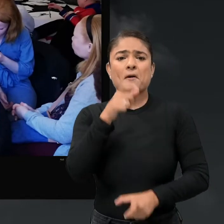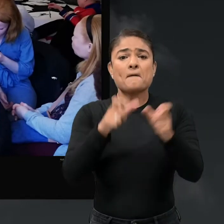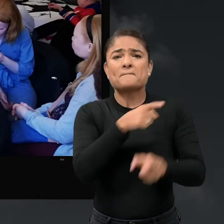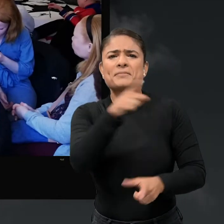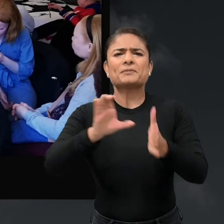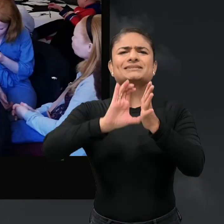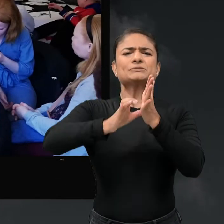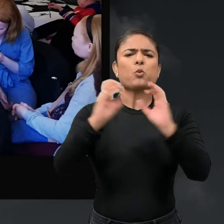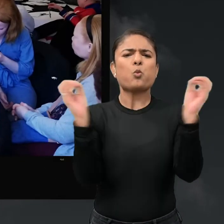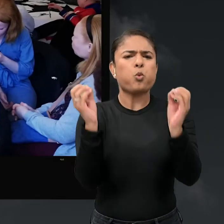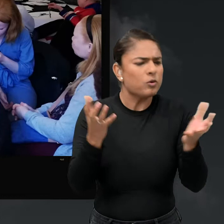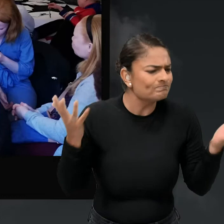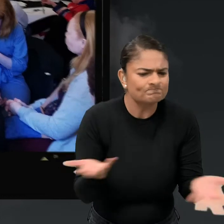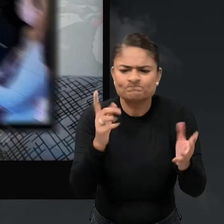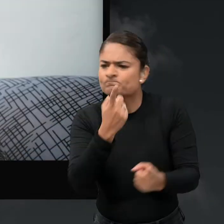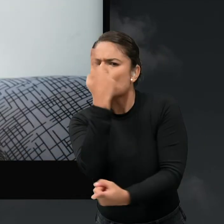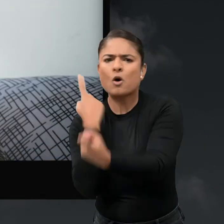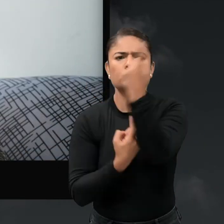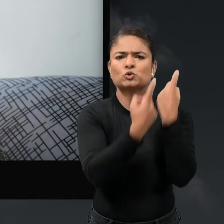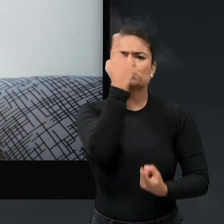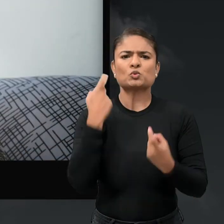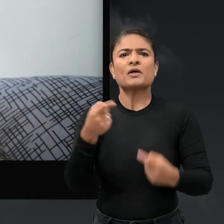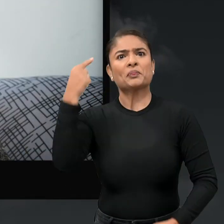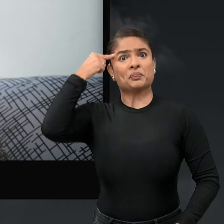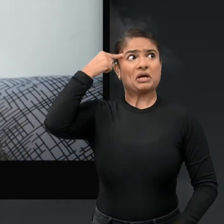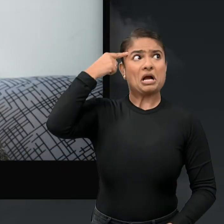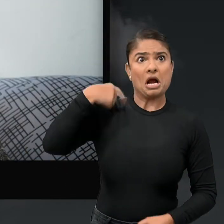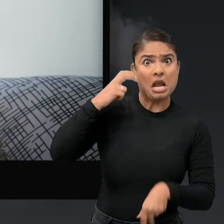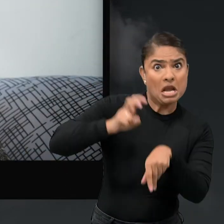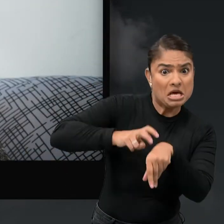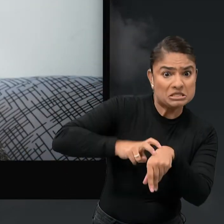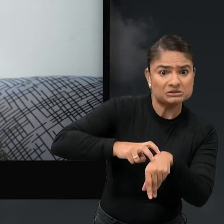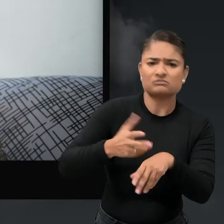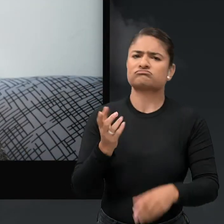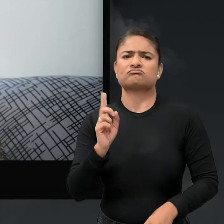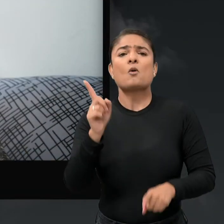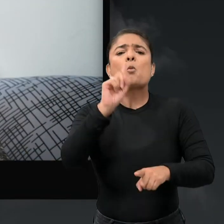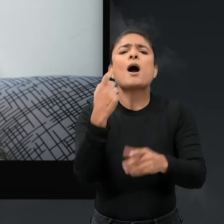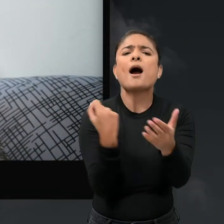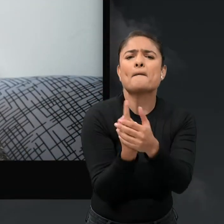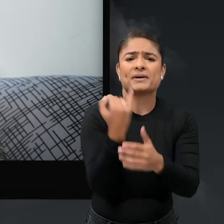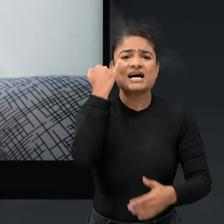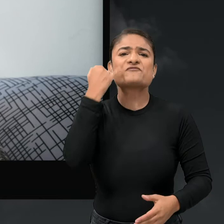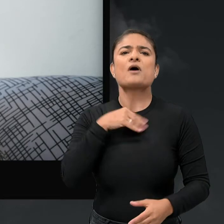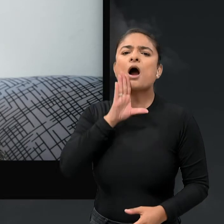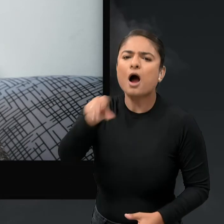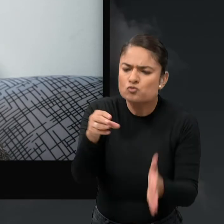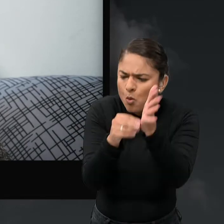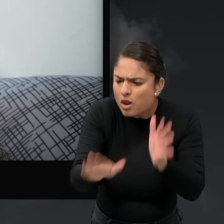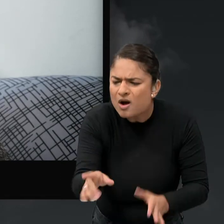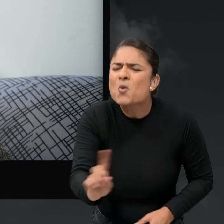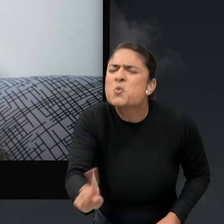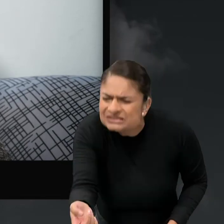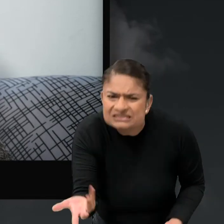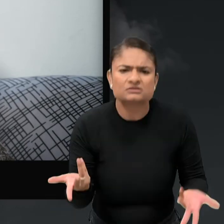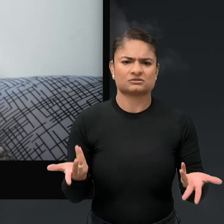to persons with disabilities without inquiring about what do they think is needed. So what would happen is that we'd ask the learners,